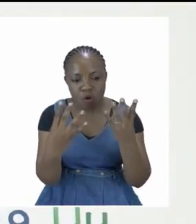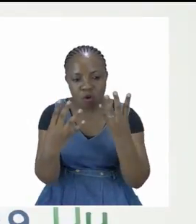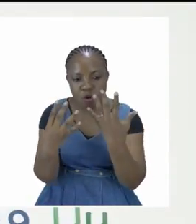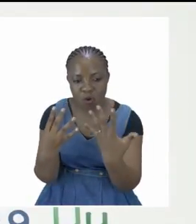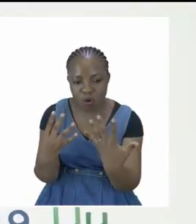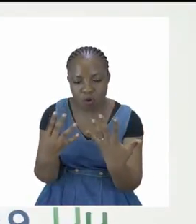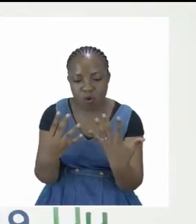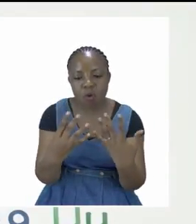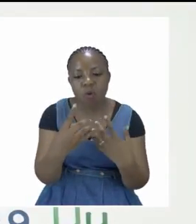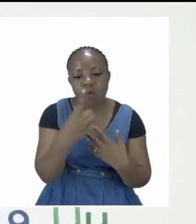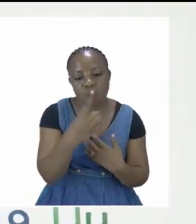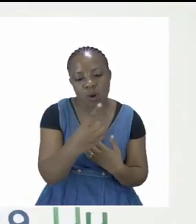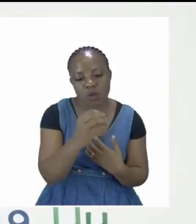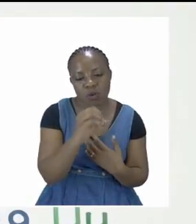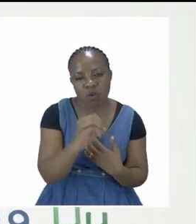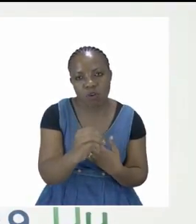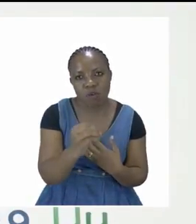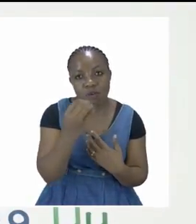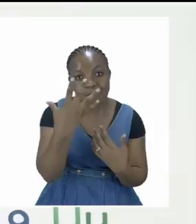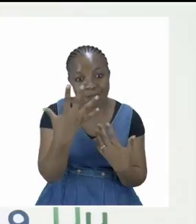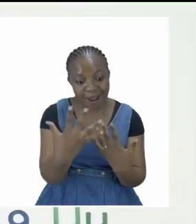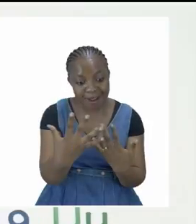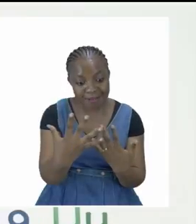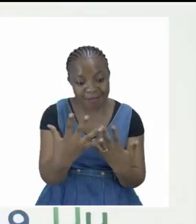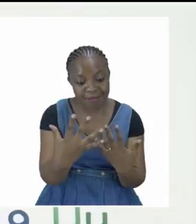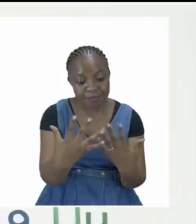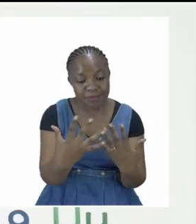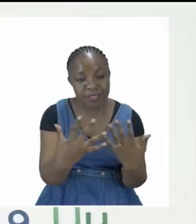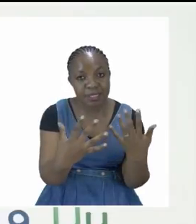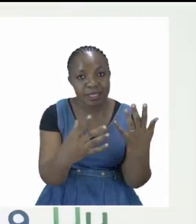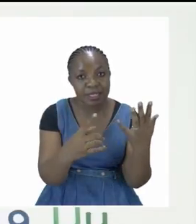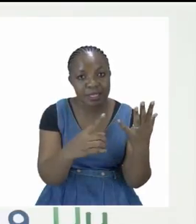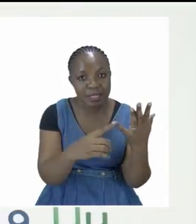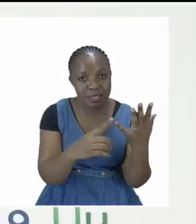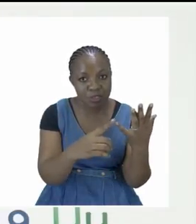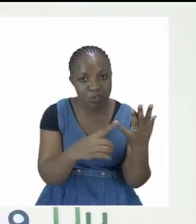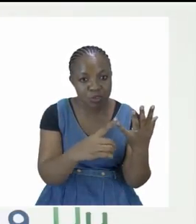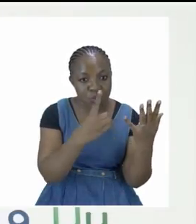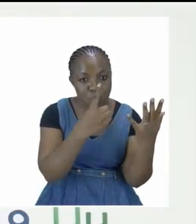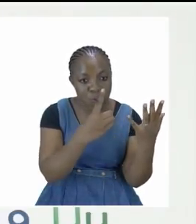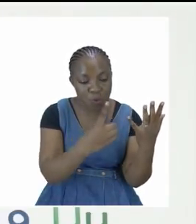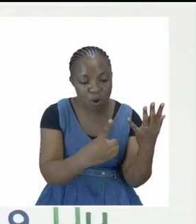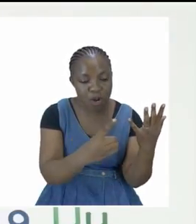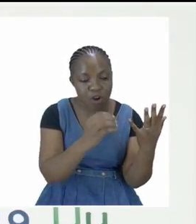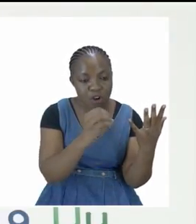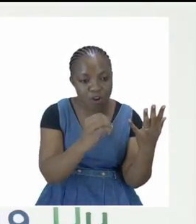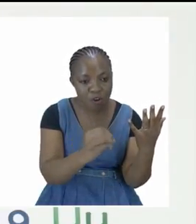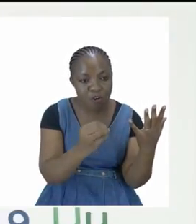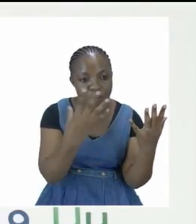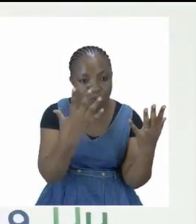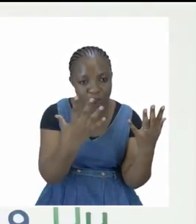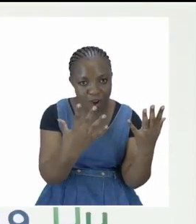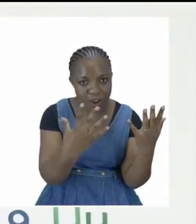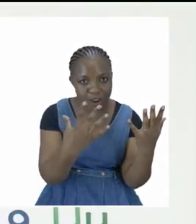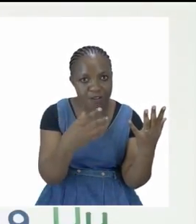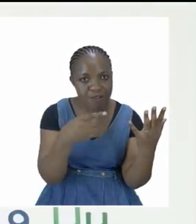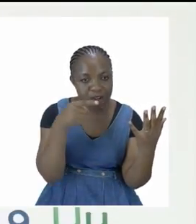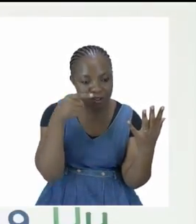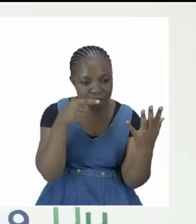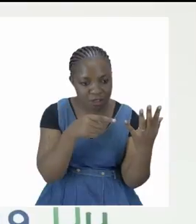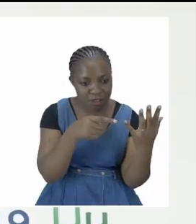105. The answer should be the same as the one in the booklet. Is that correct?